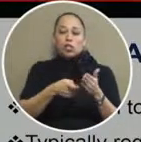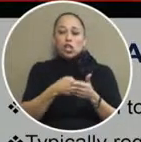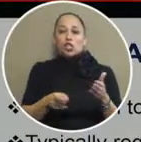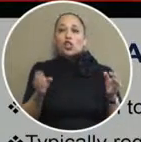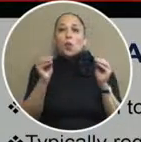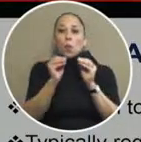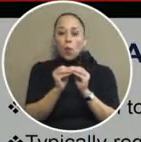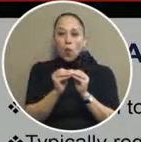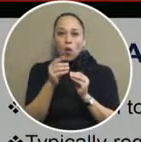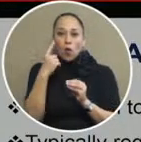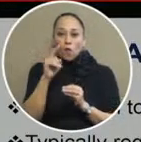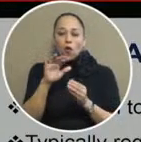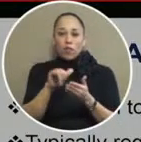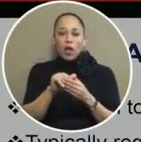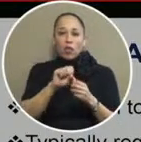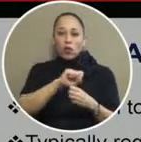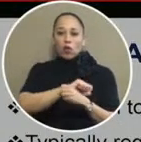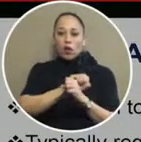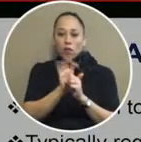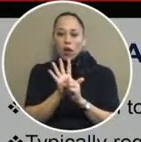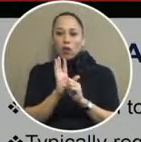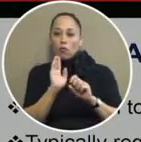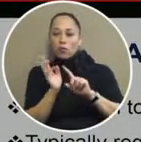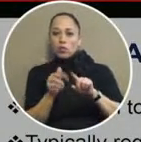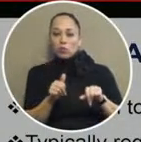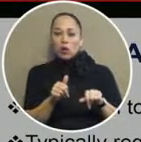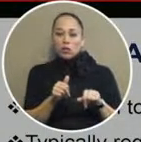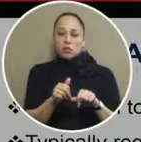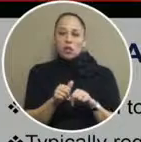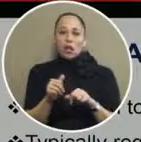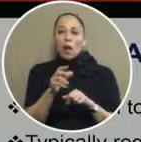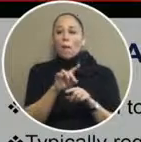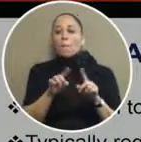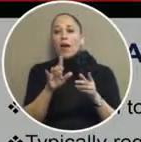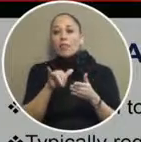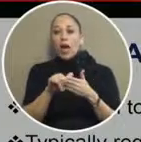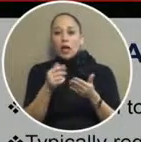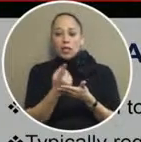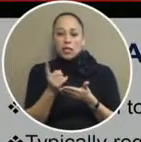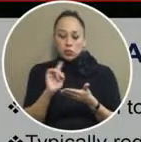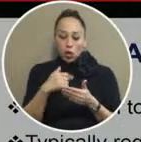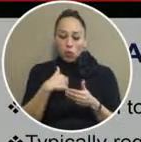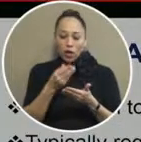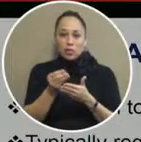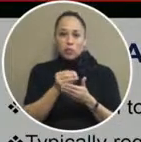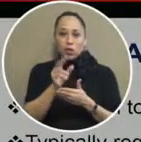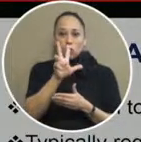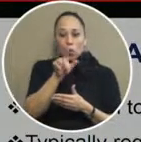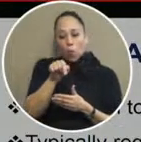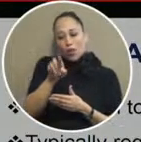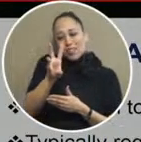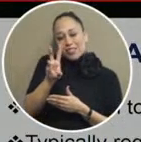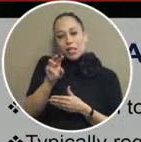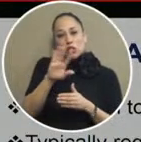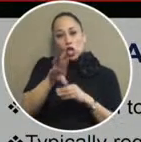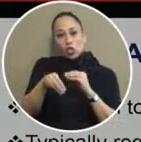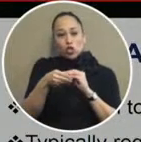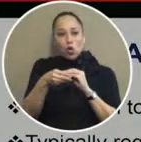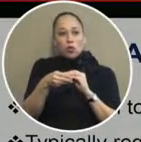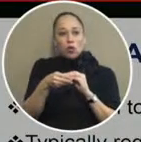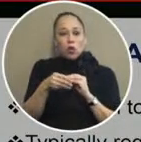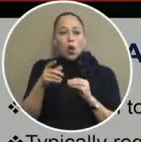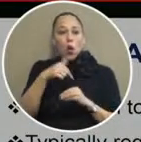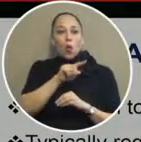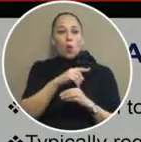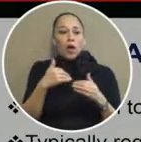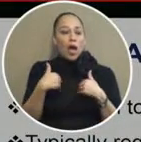the coronavirus response. But as of last week, we have spent about $3.6 million total.